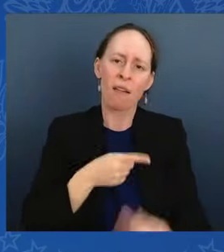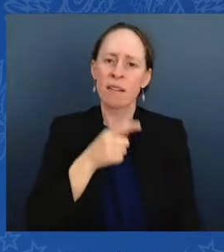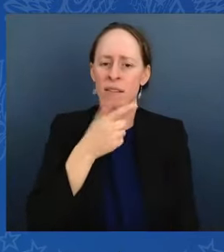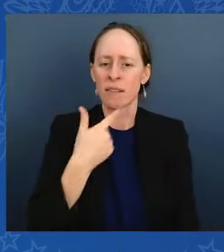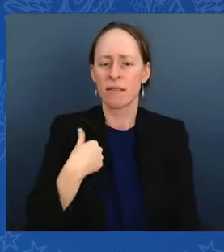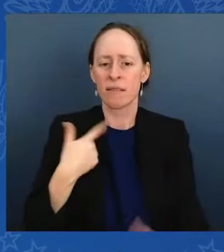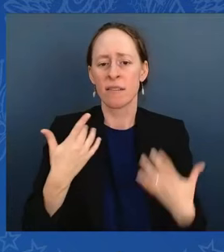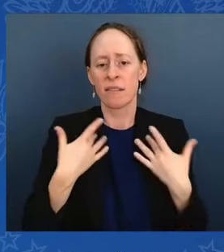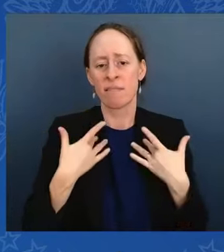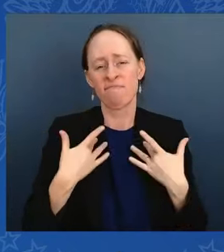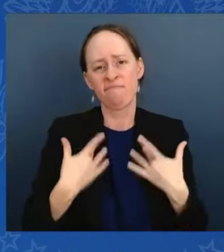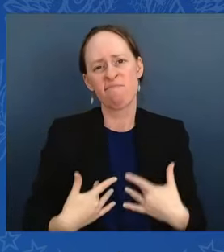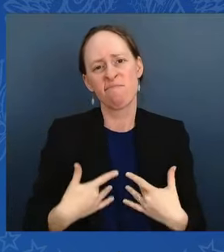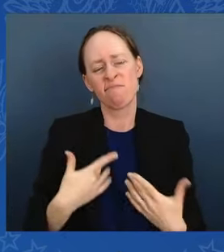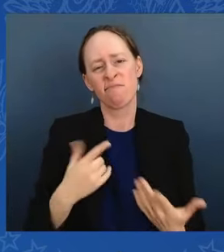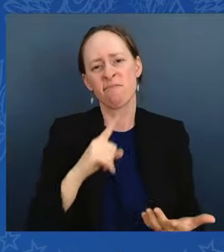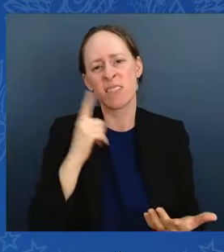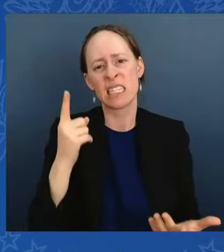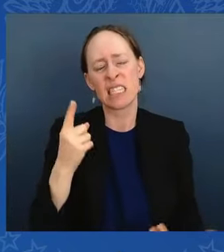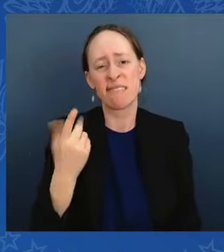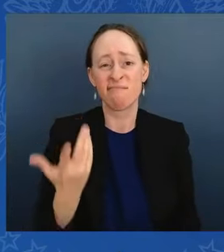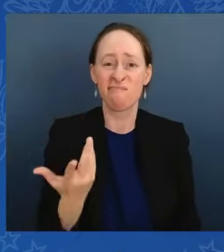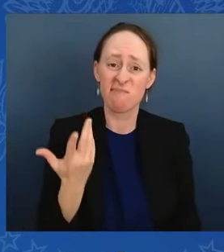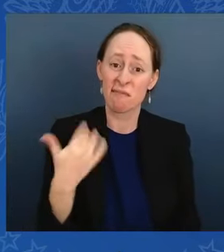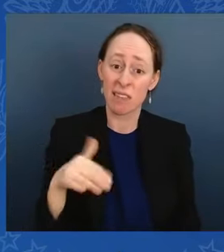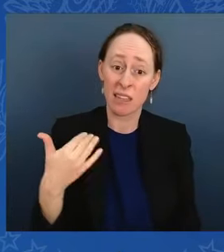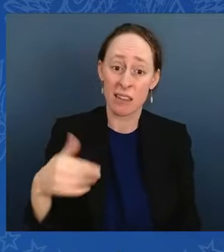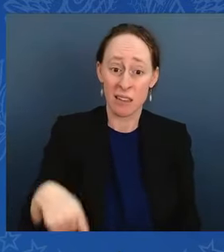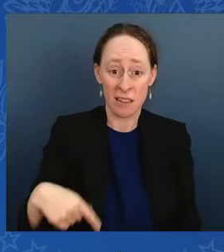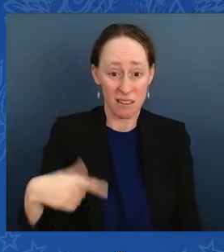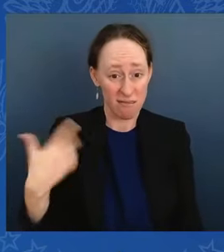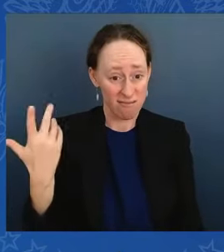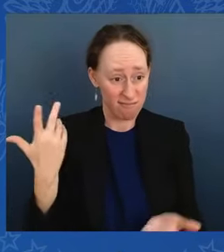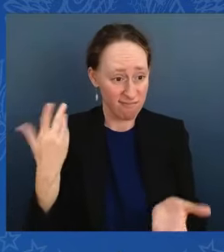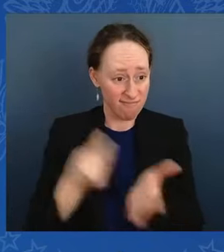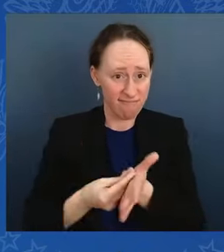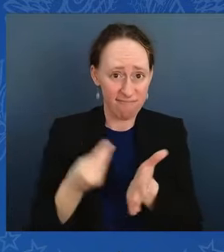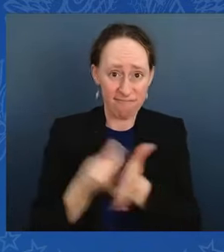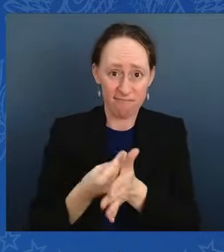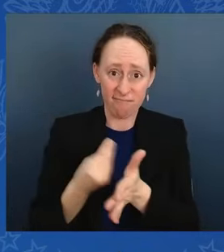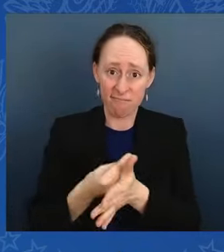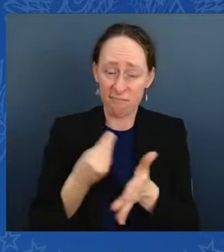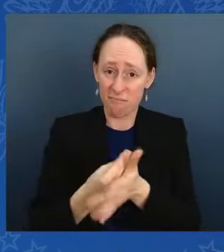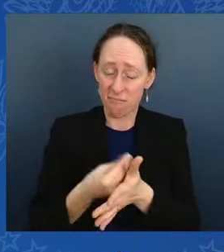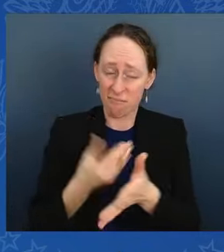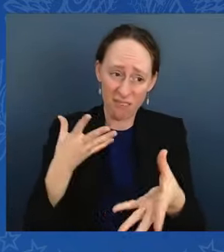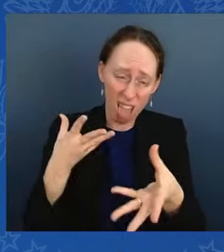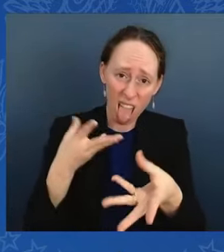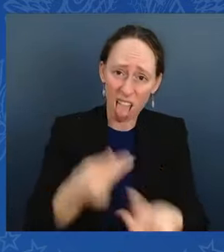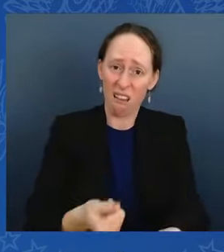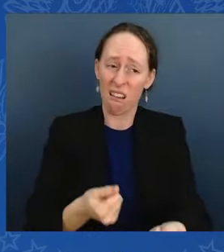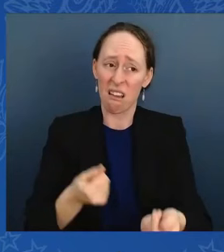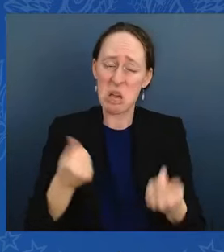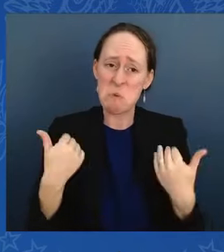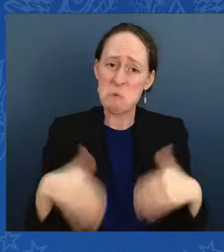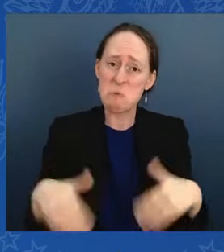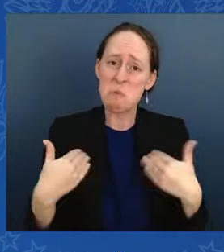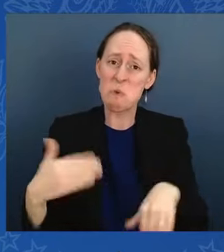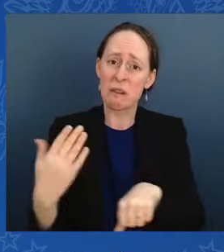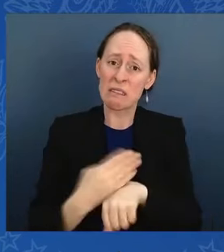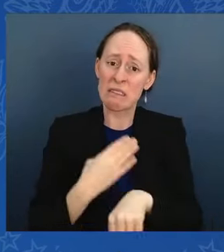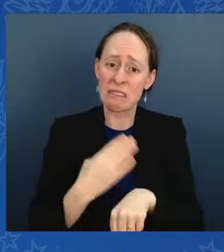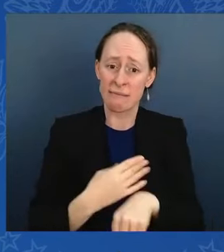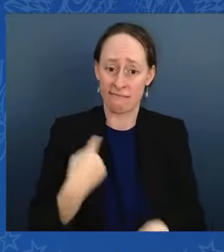It's expensive. But you come down, you just have to realize you got to have help.